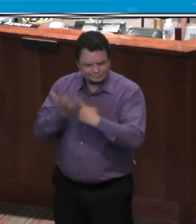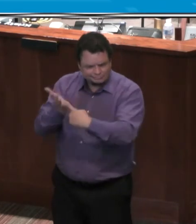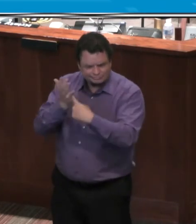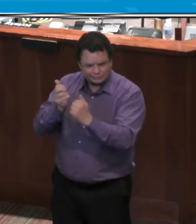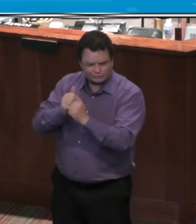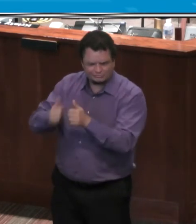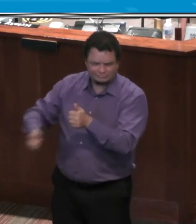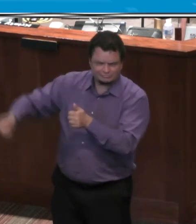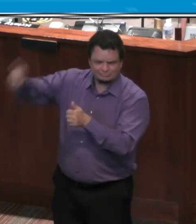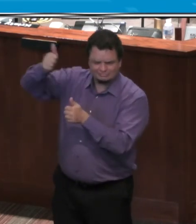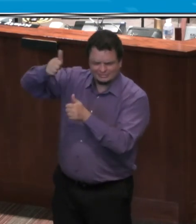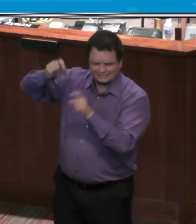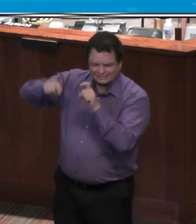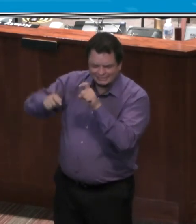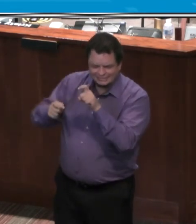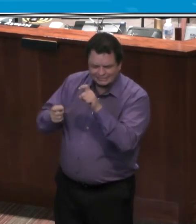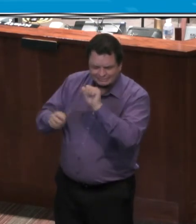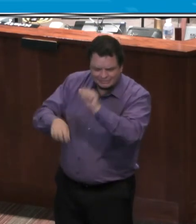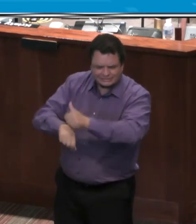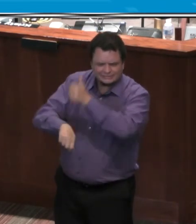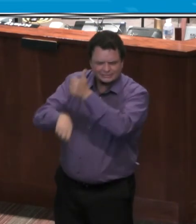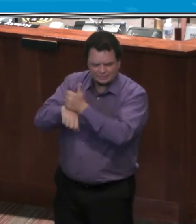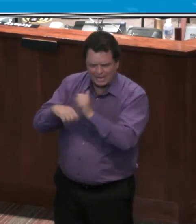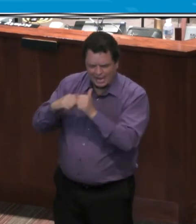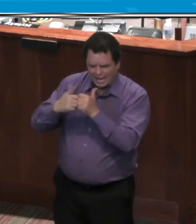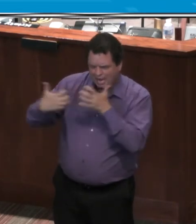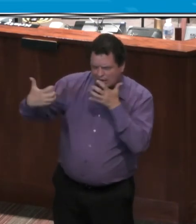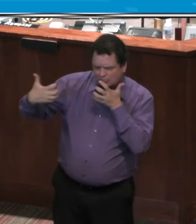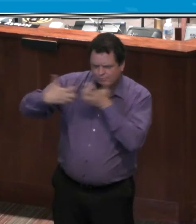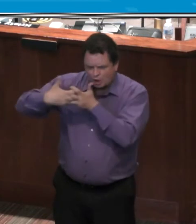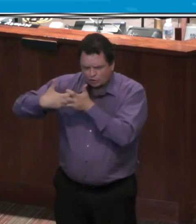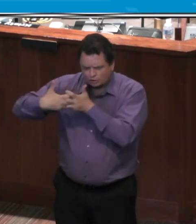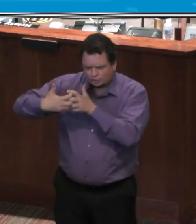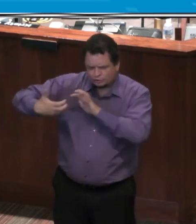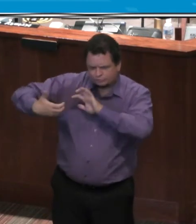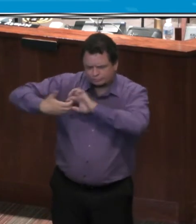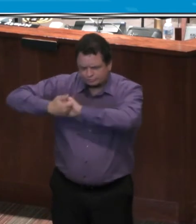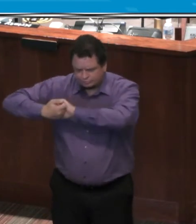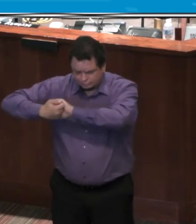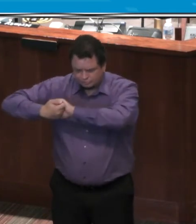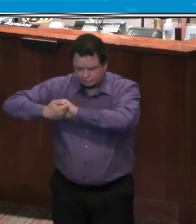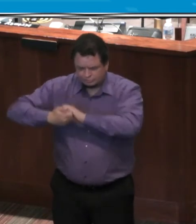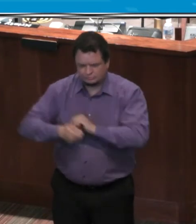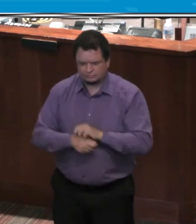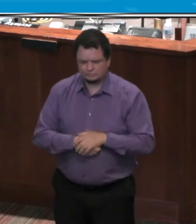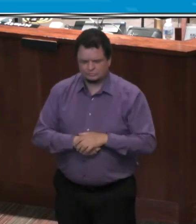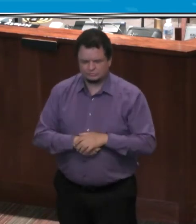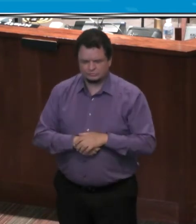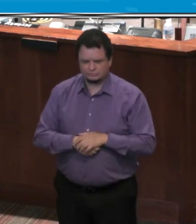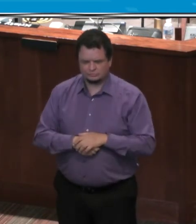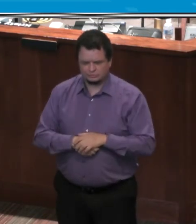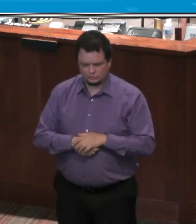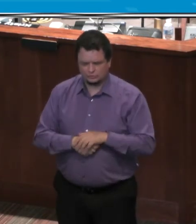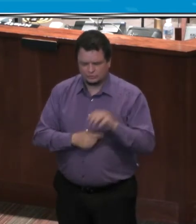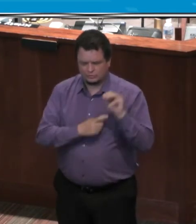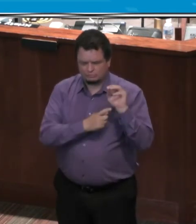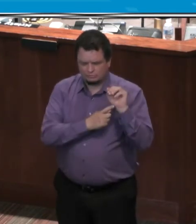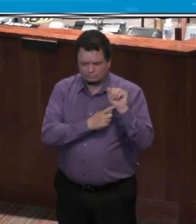them, and they are providing back-to-school vaccinations for us, and we'll continue to work on some of those efforts,